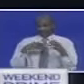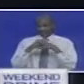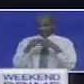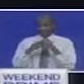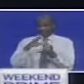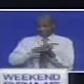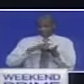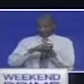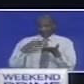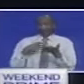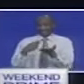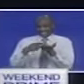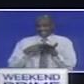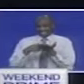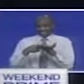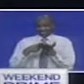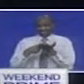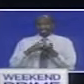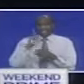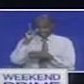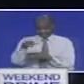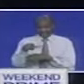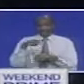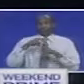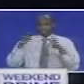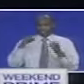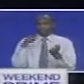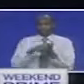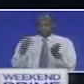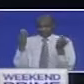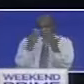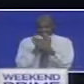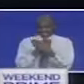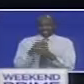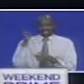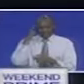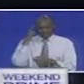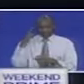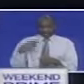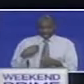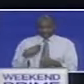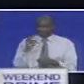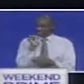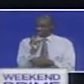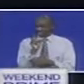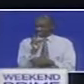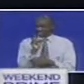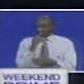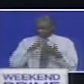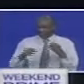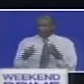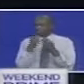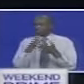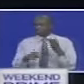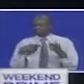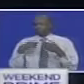basis of our discussion a little later on Checkpoint tonight. Remember, we'll be taking a look at what it's been like for